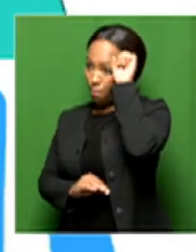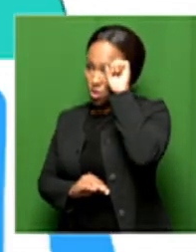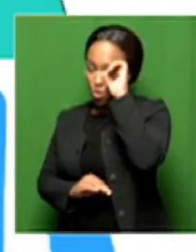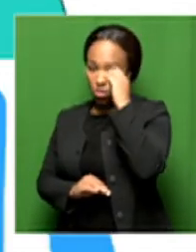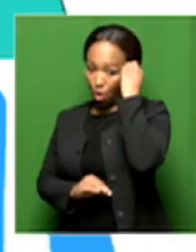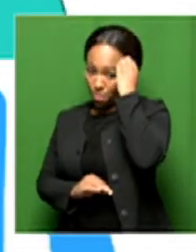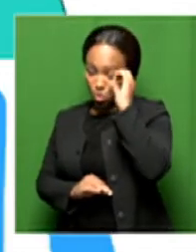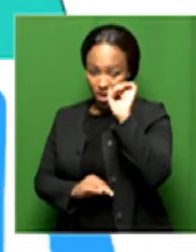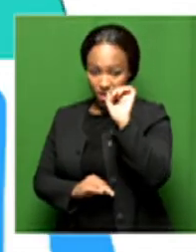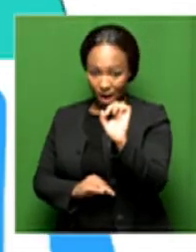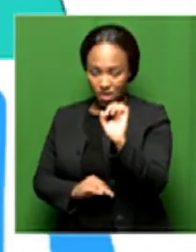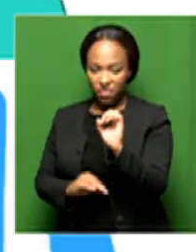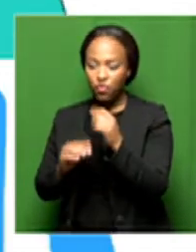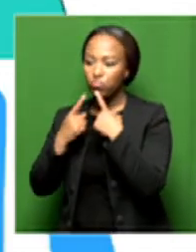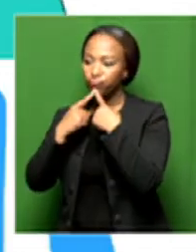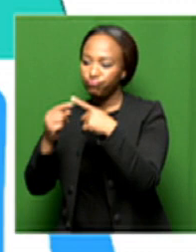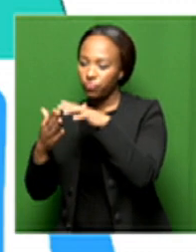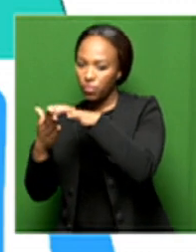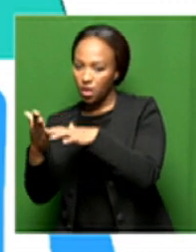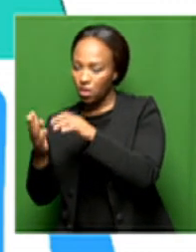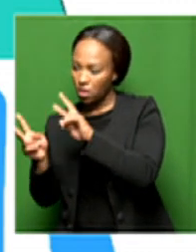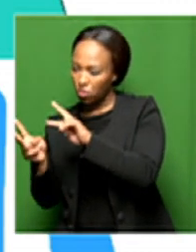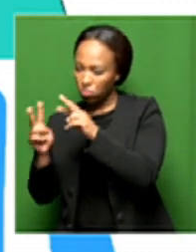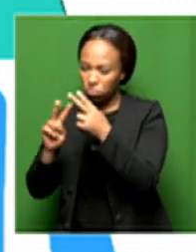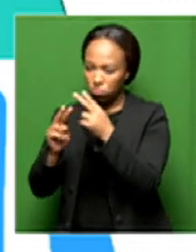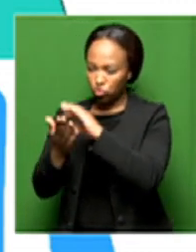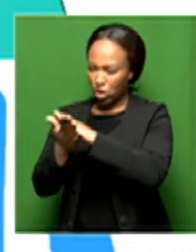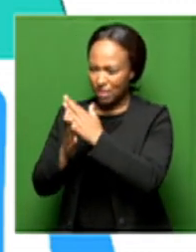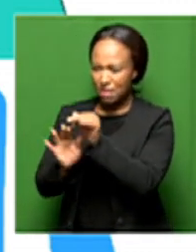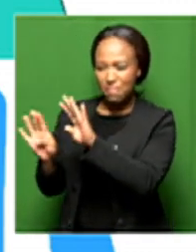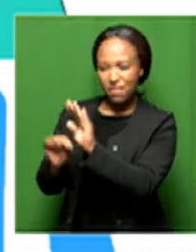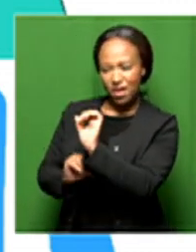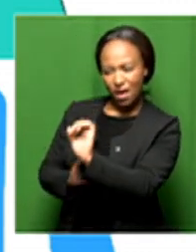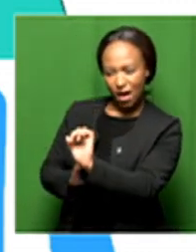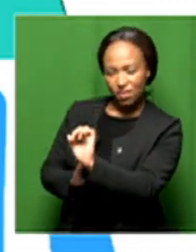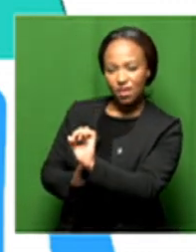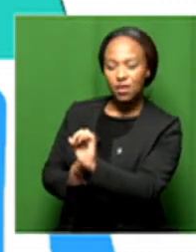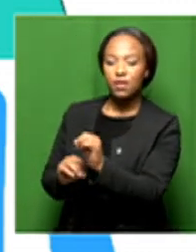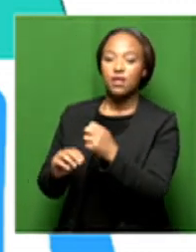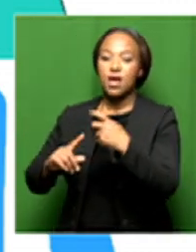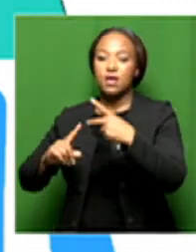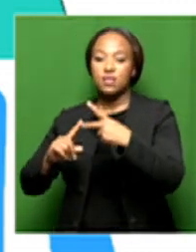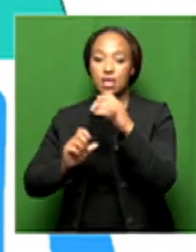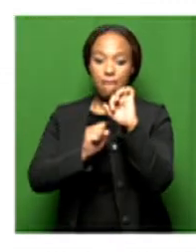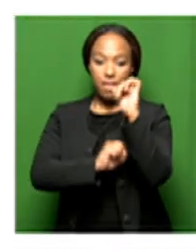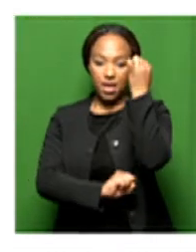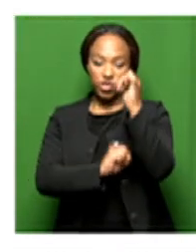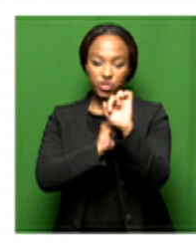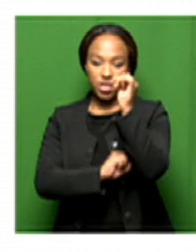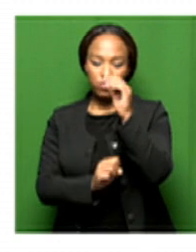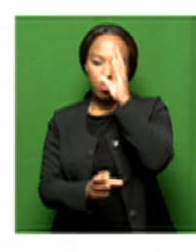statement and translate his behavior. Then we basically took machine learning